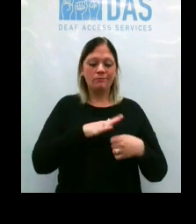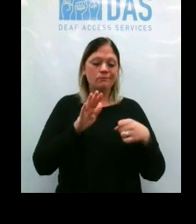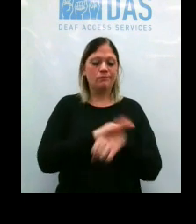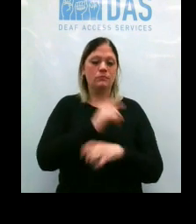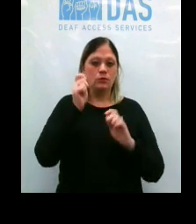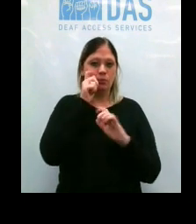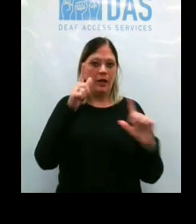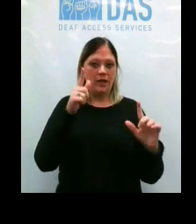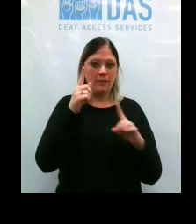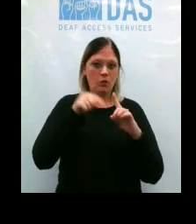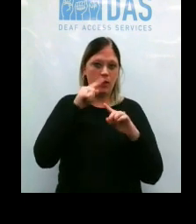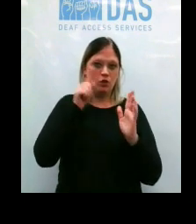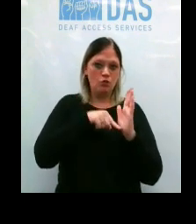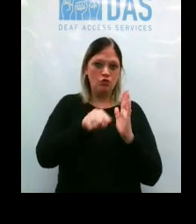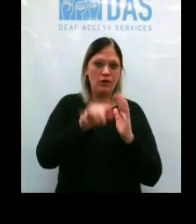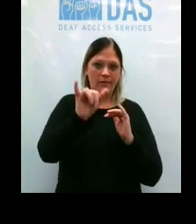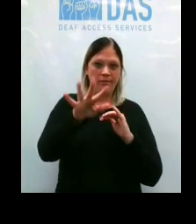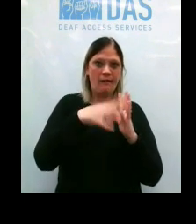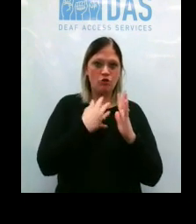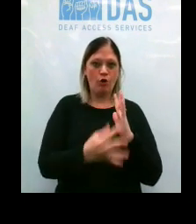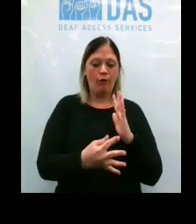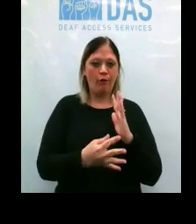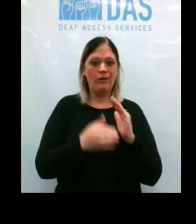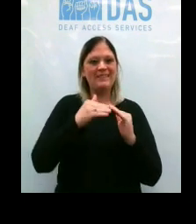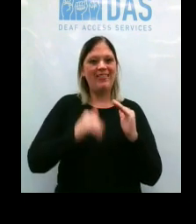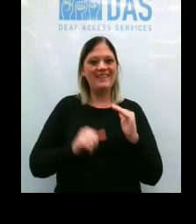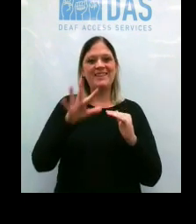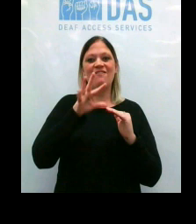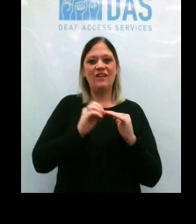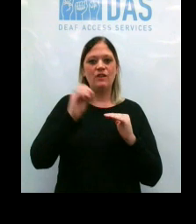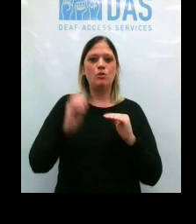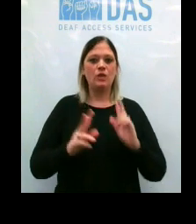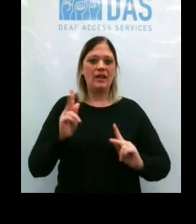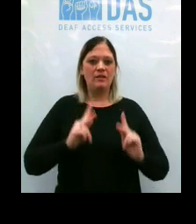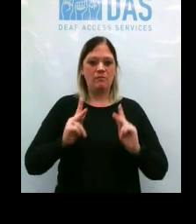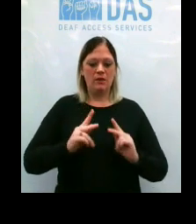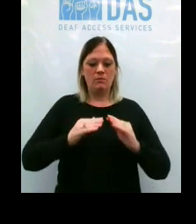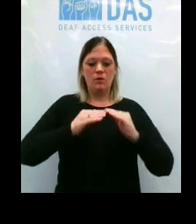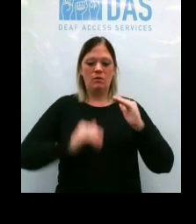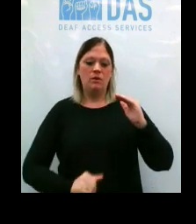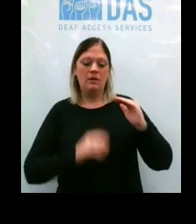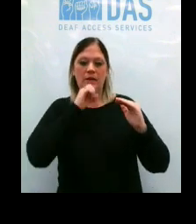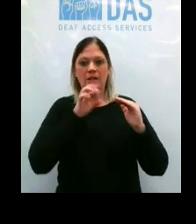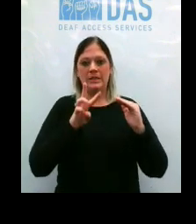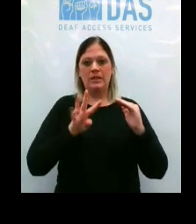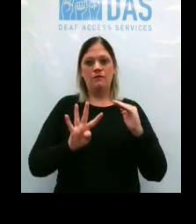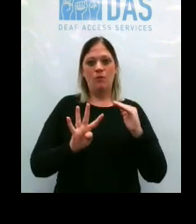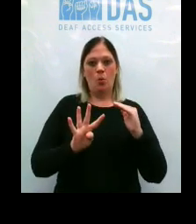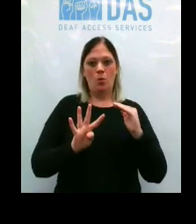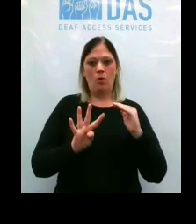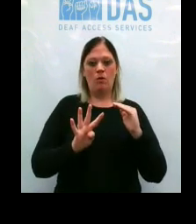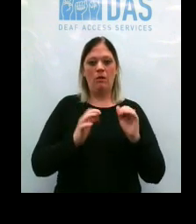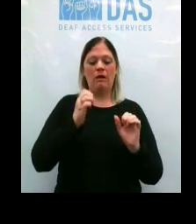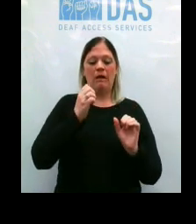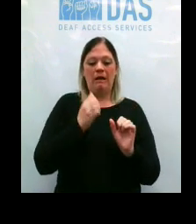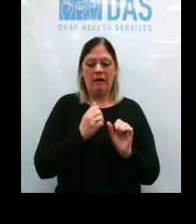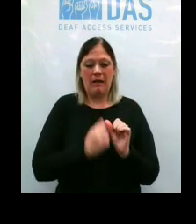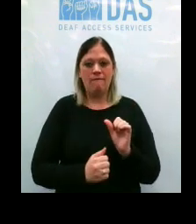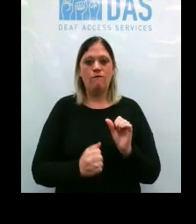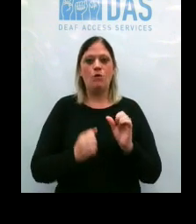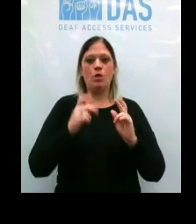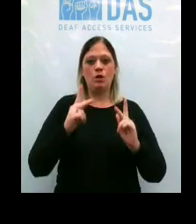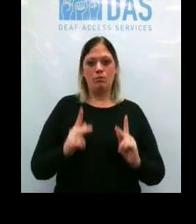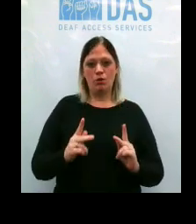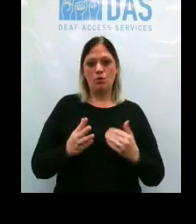this data here, which shows it's a little less than 50% of individuals that are under the age of 64. Almost every single one of those